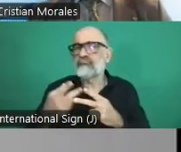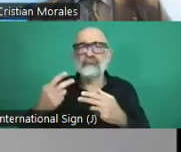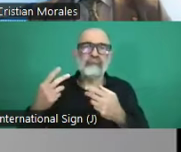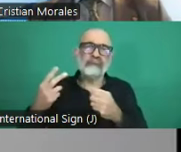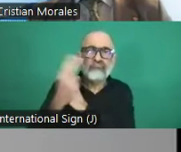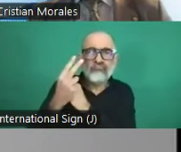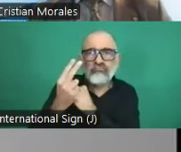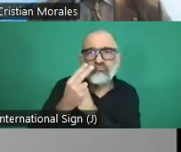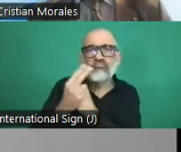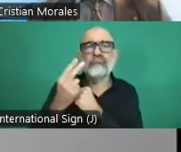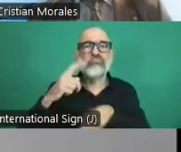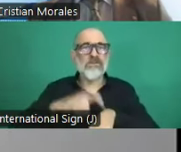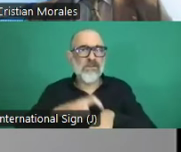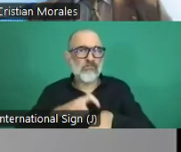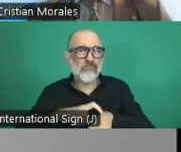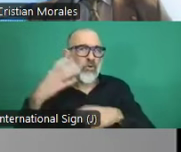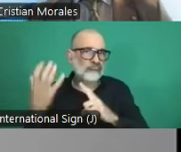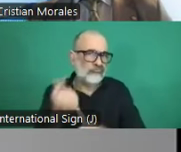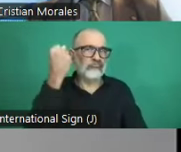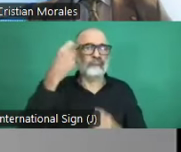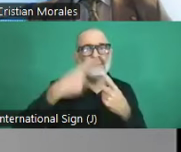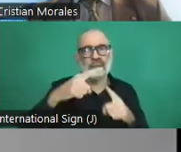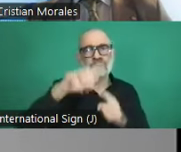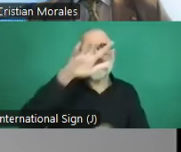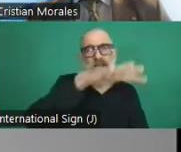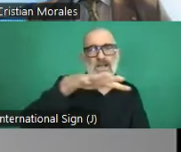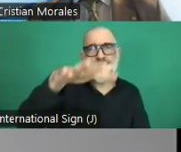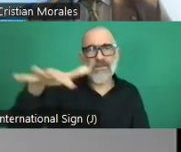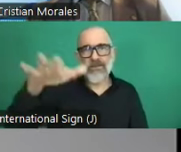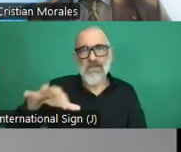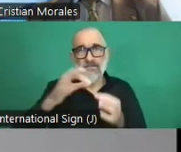cardiovascular diseases, ophthalmology,